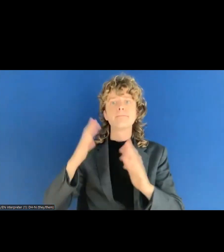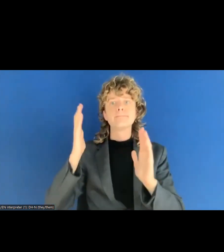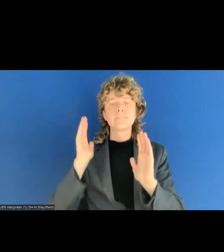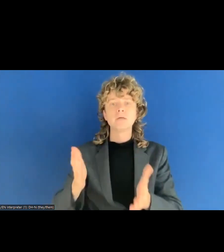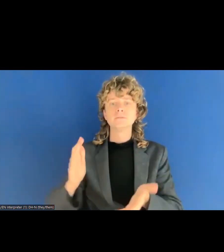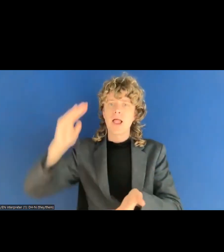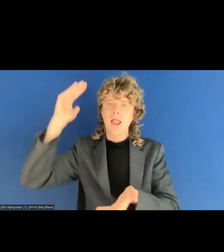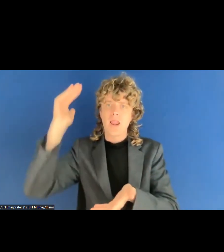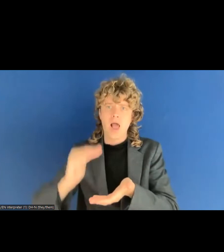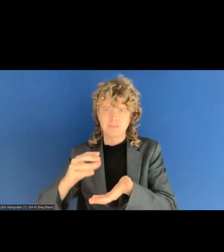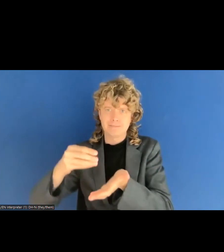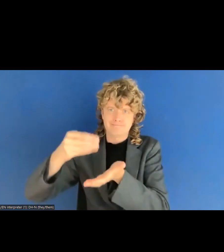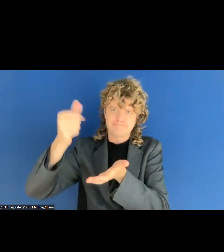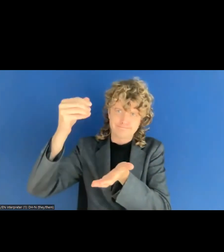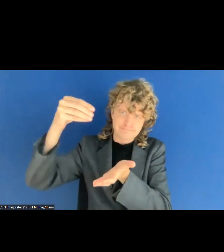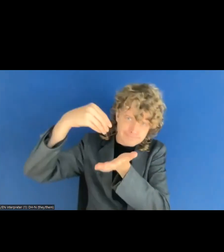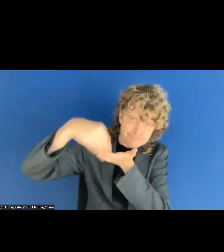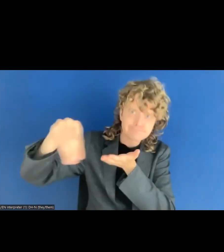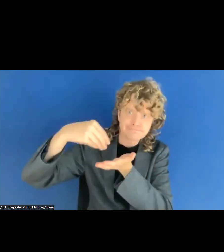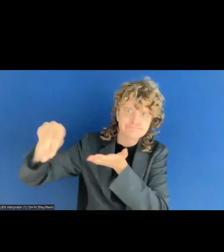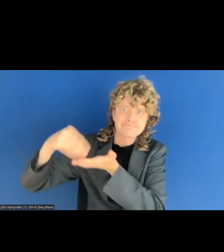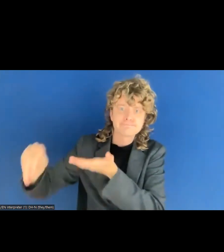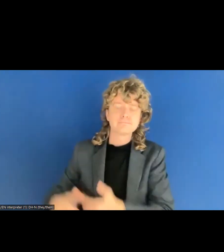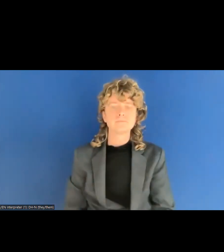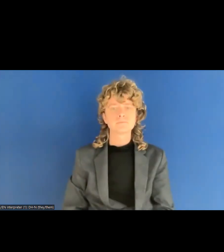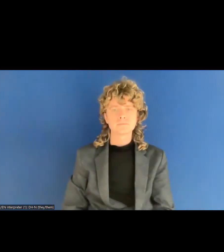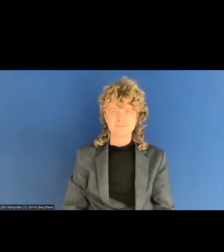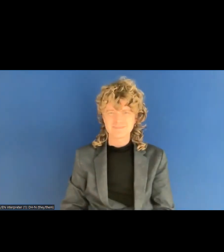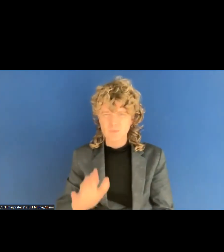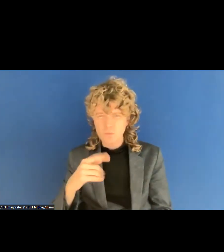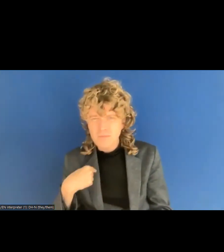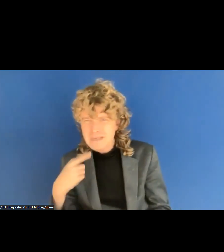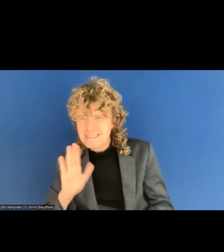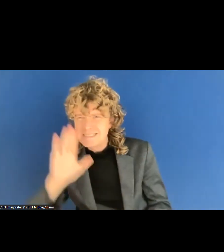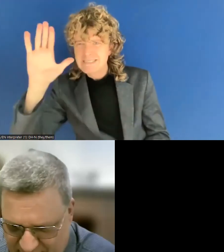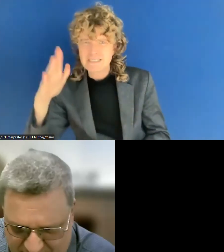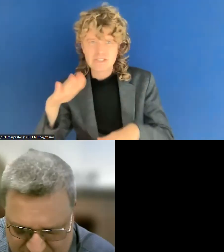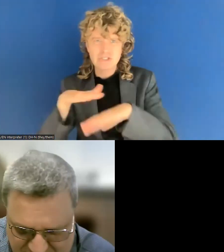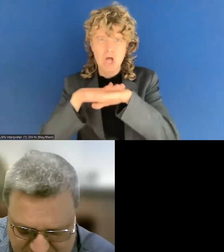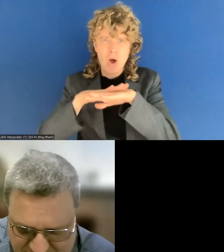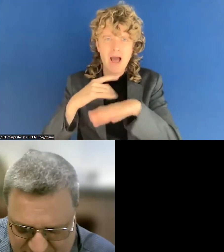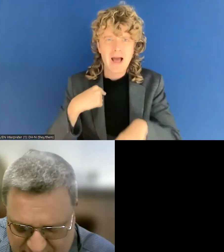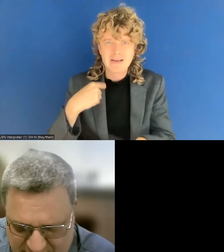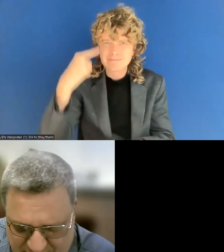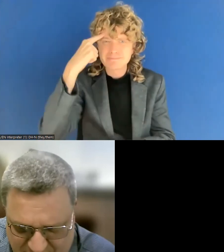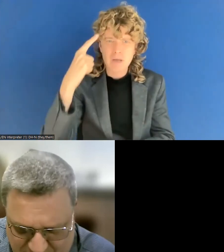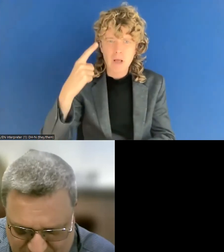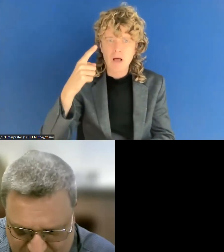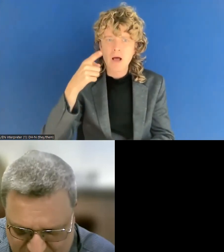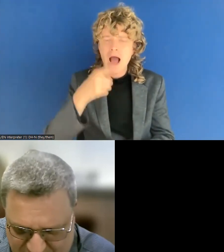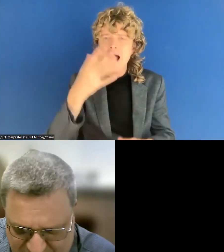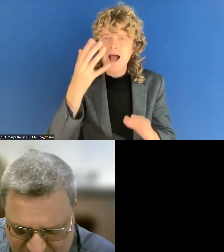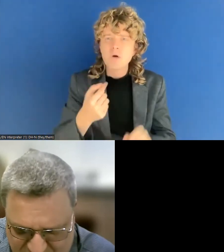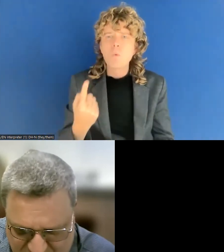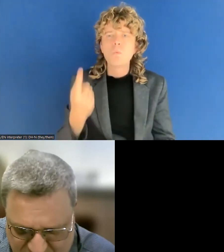Susanna, we missed one answer. Sorry for interrupting you. Oh yeah, no, absolutely, please. I think there was a little bit of pain